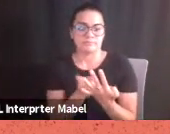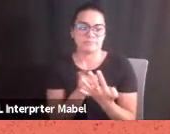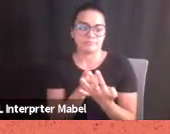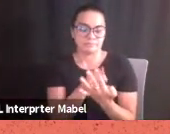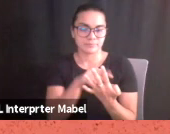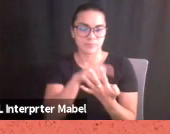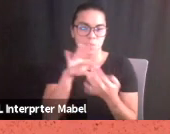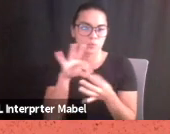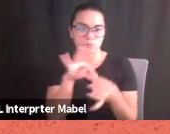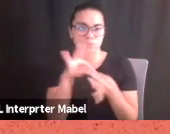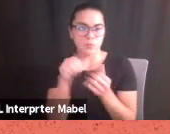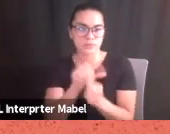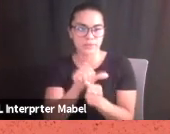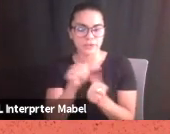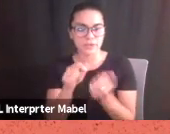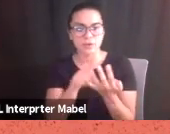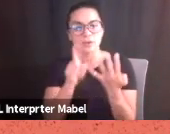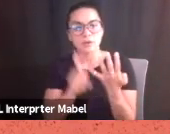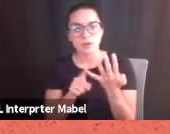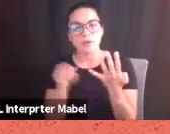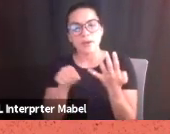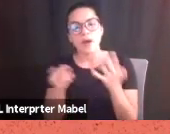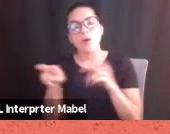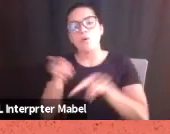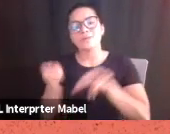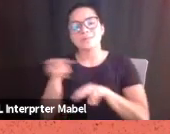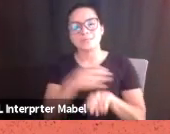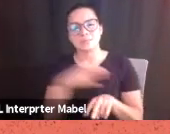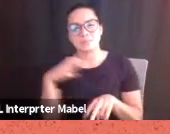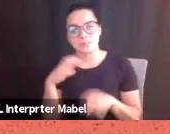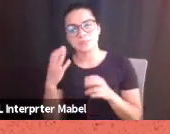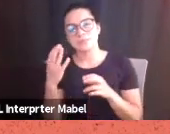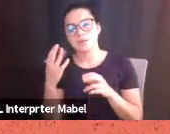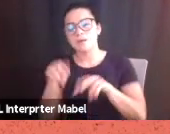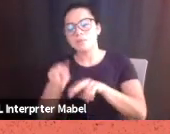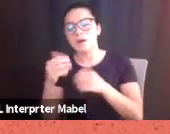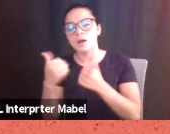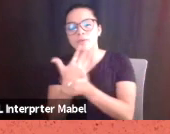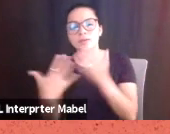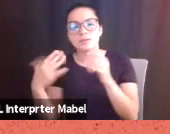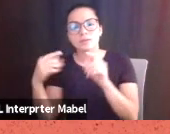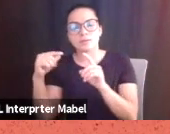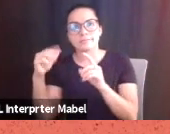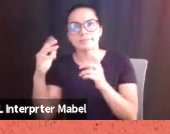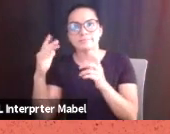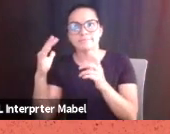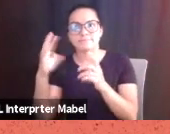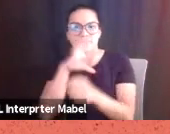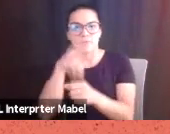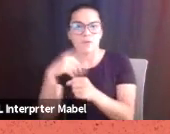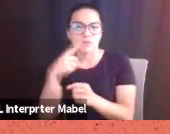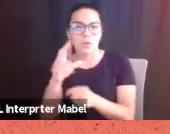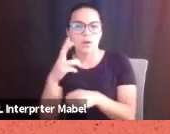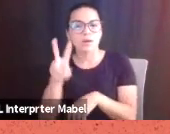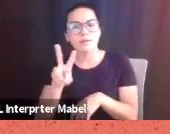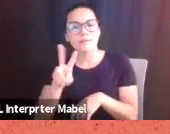of works to oversee all of the moving parts, and also the virtual engagement committee that has been responsible for creating all